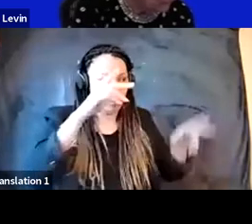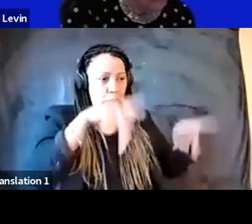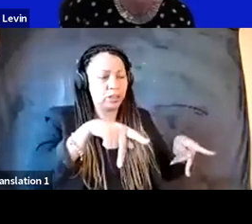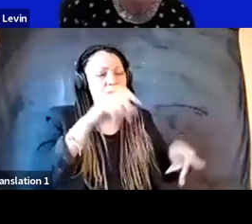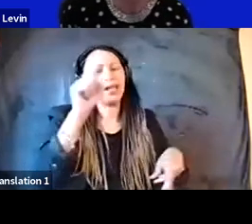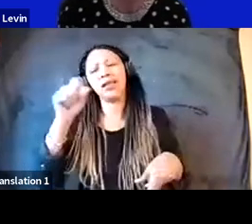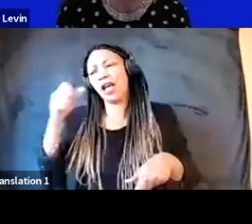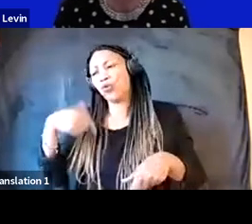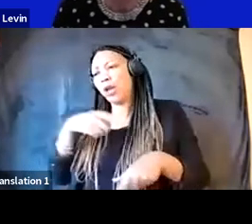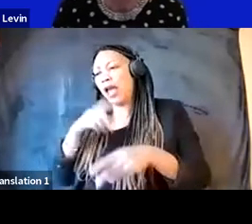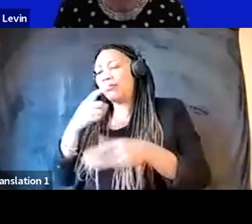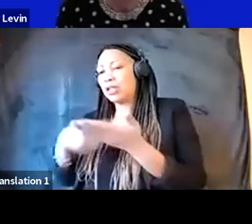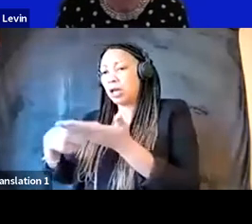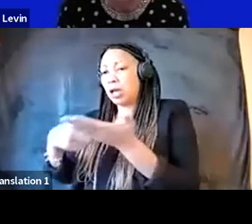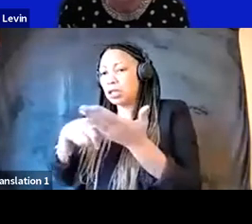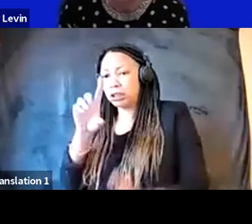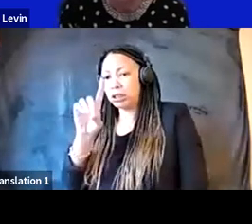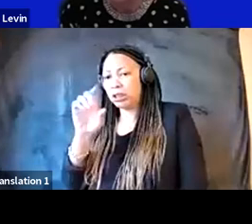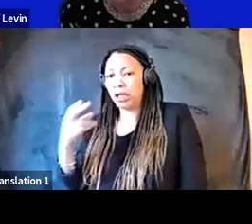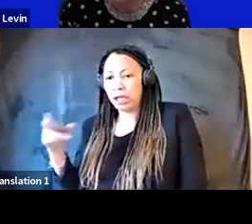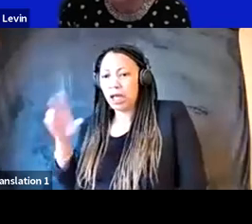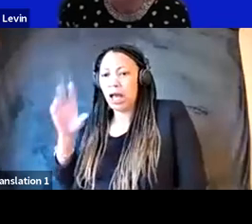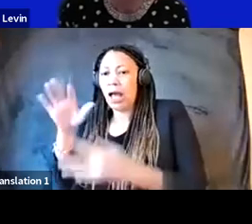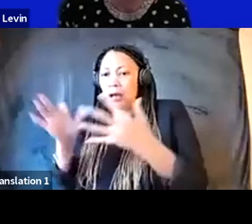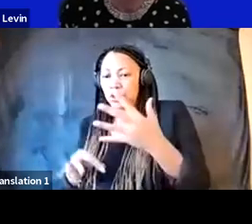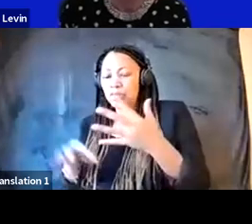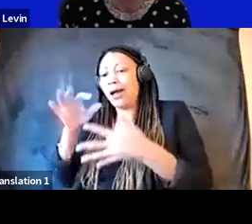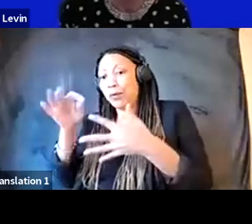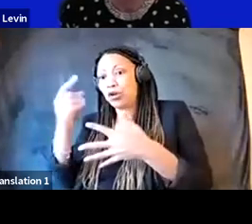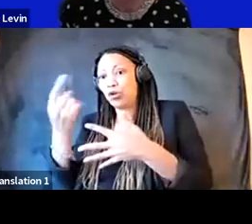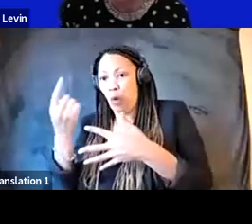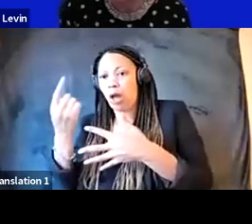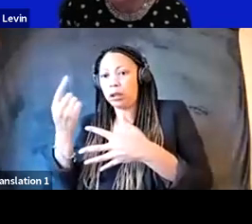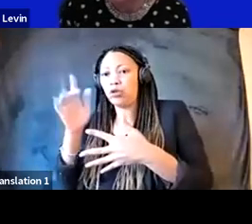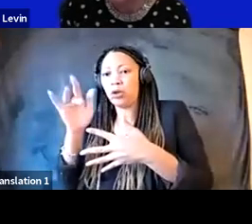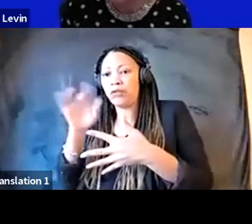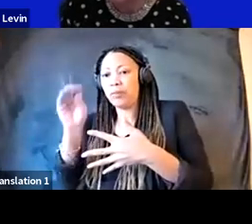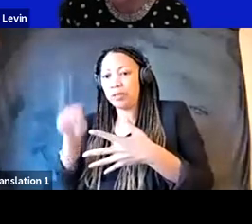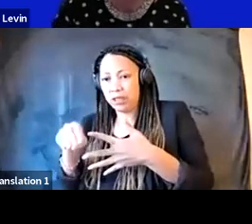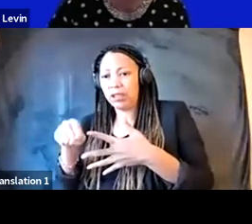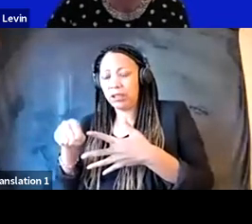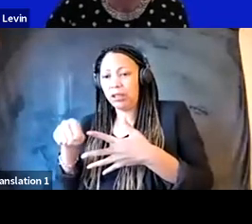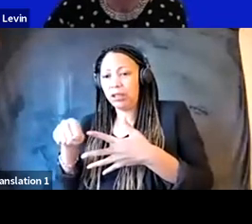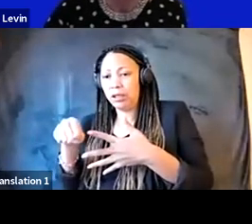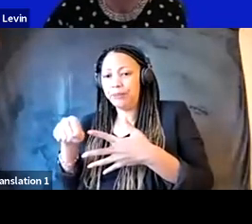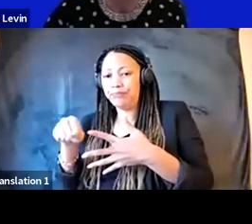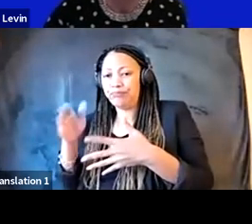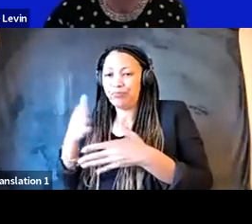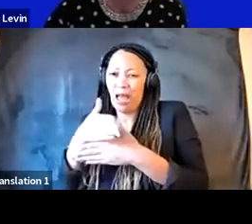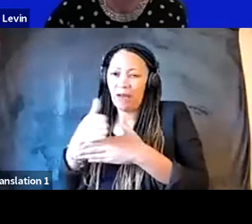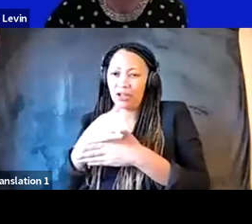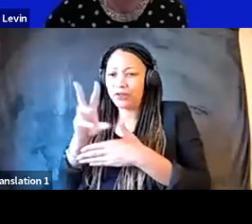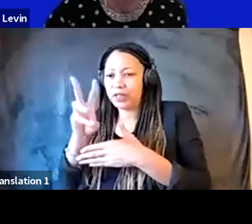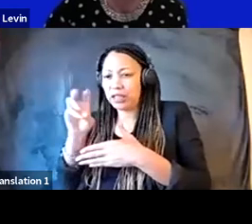council person, and his preference has been for option one, the 25% at the average of